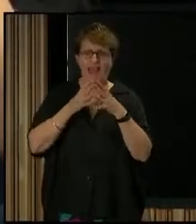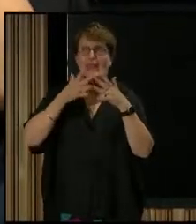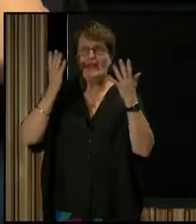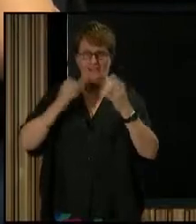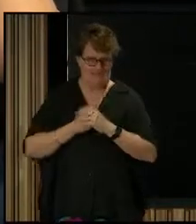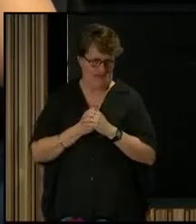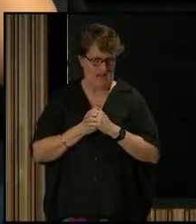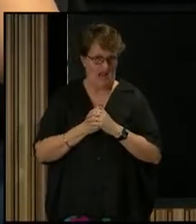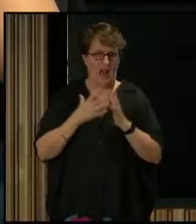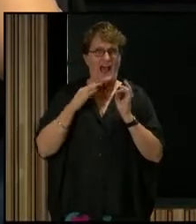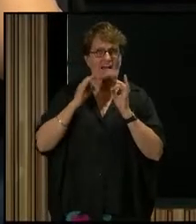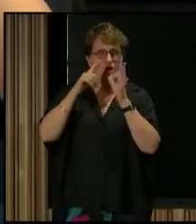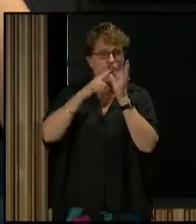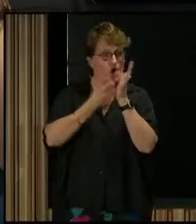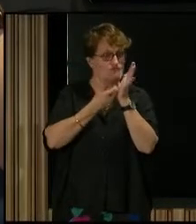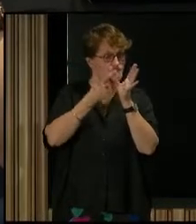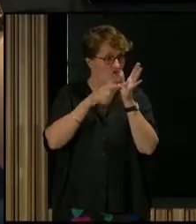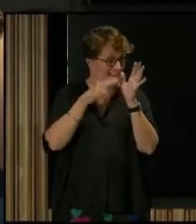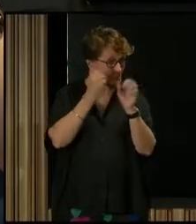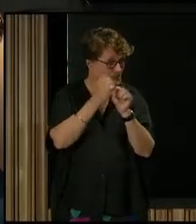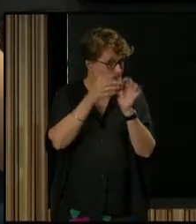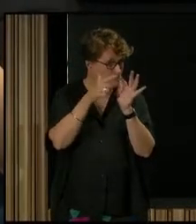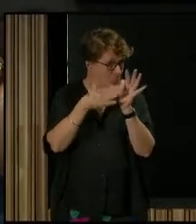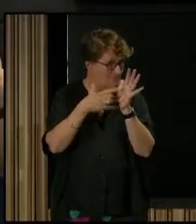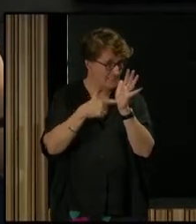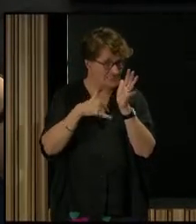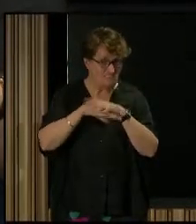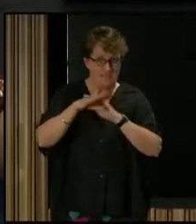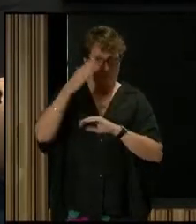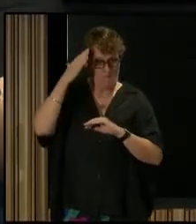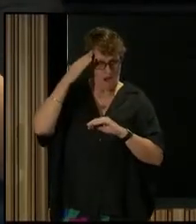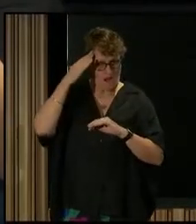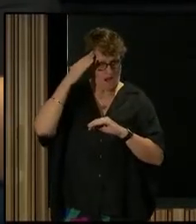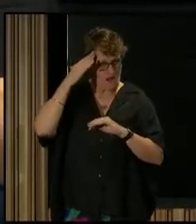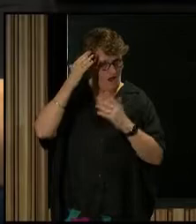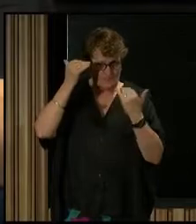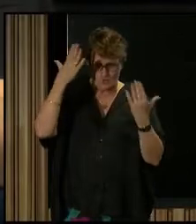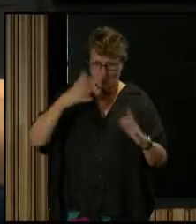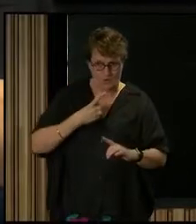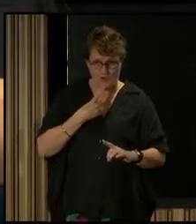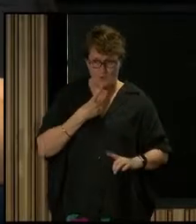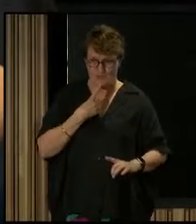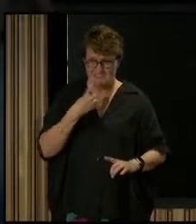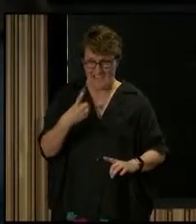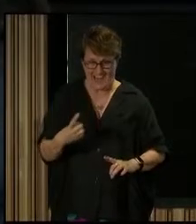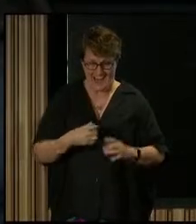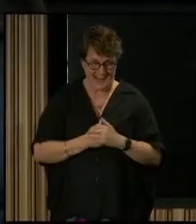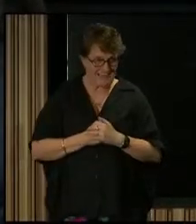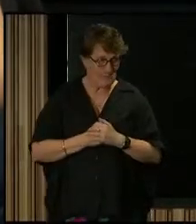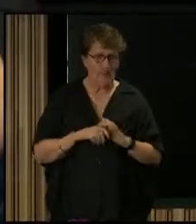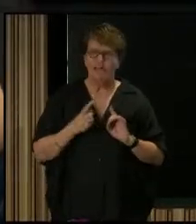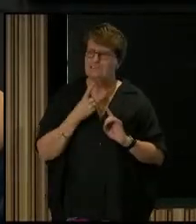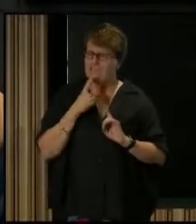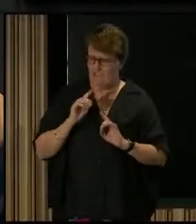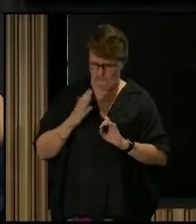I have the arrangement in my mind, and that's it. I have no idea what I'll say. I walk onto stage. I've said once, just recently to